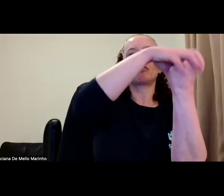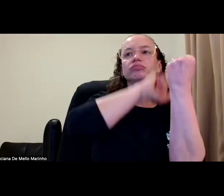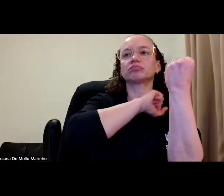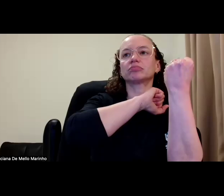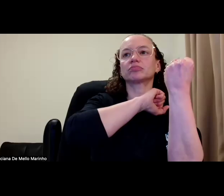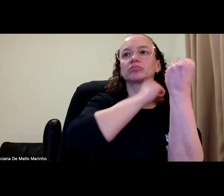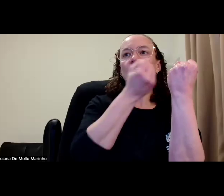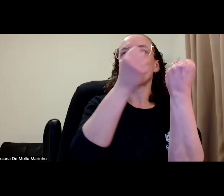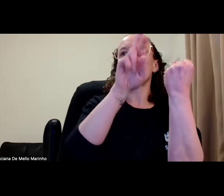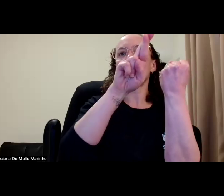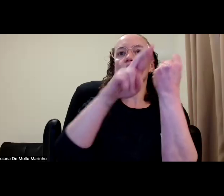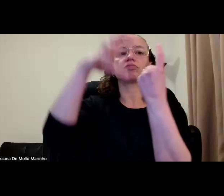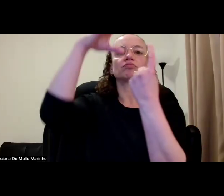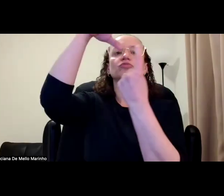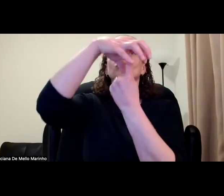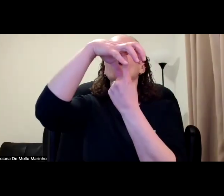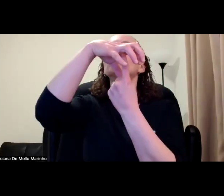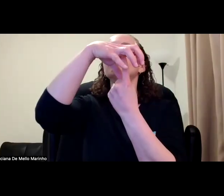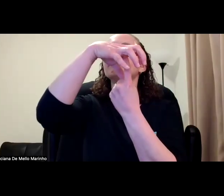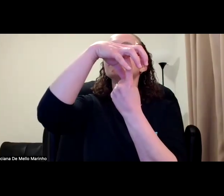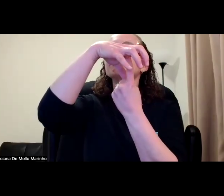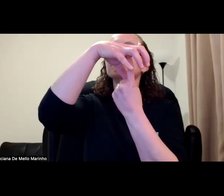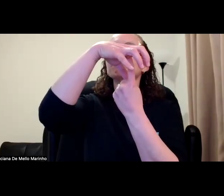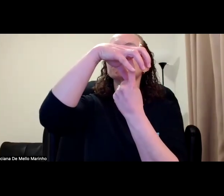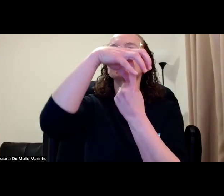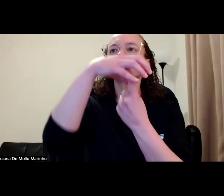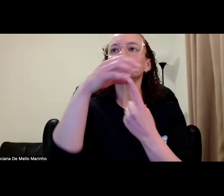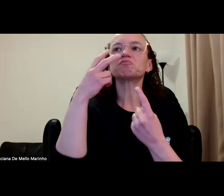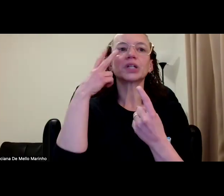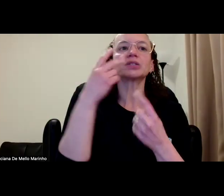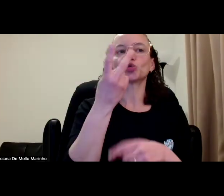There's 2 there. Crown like this or crown like this.